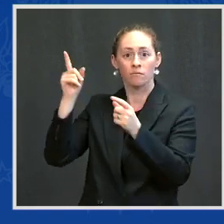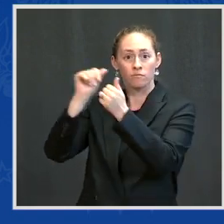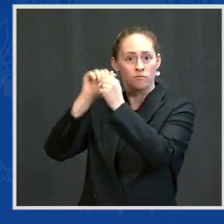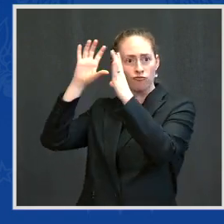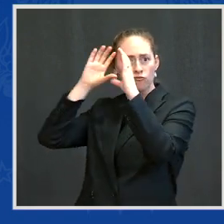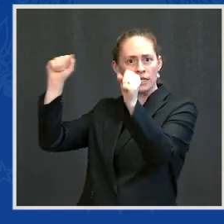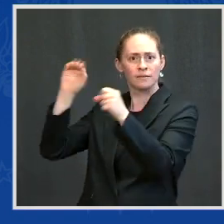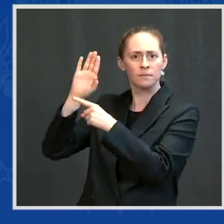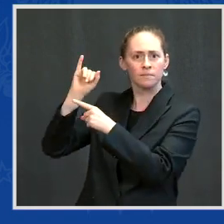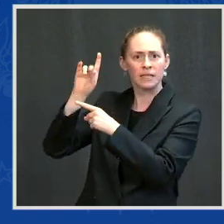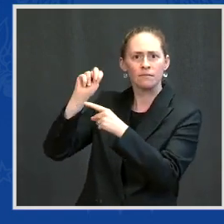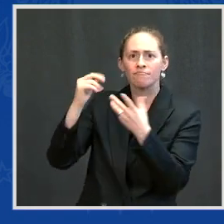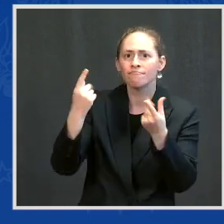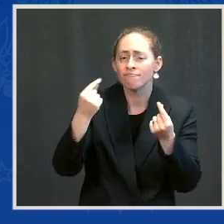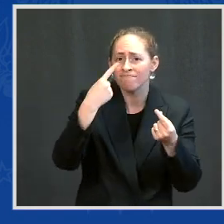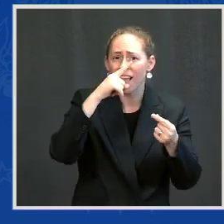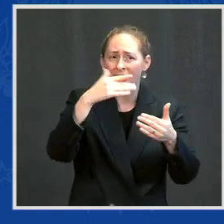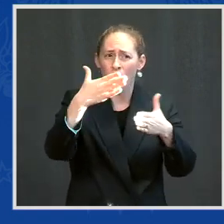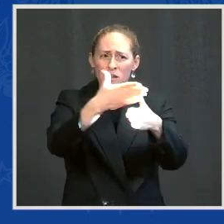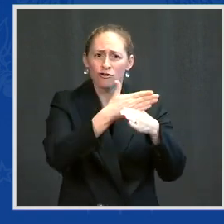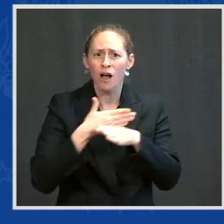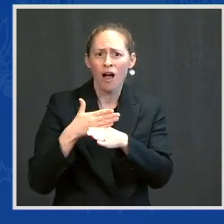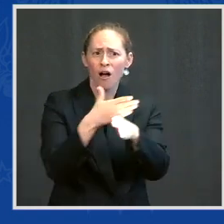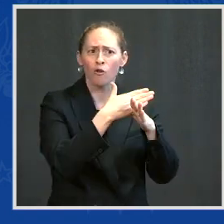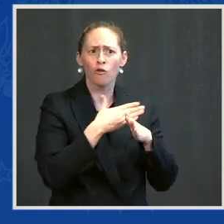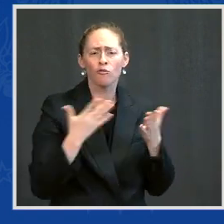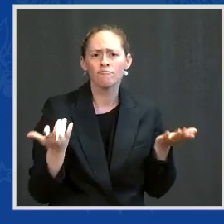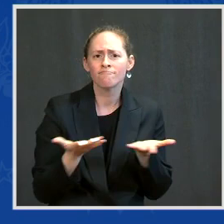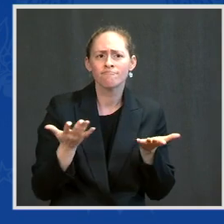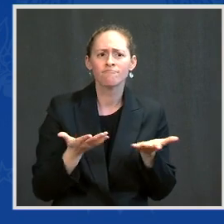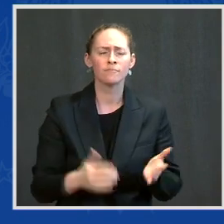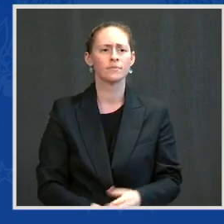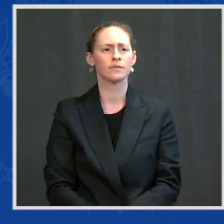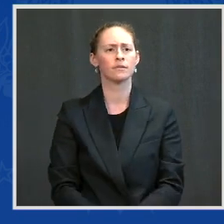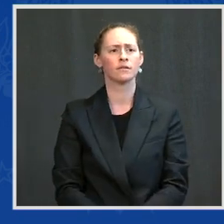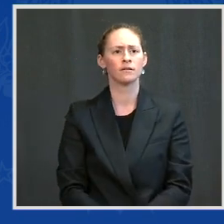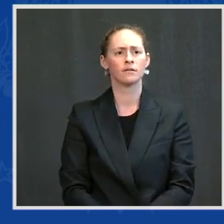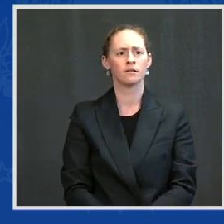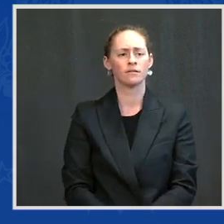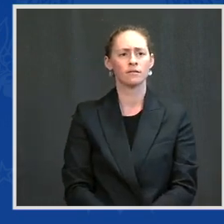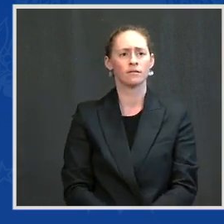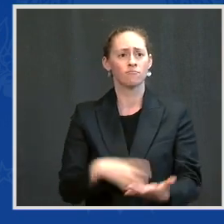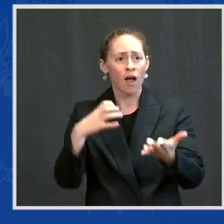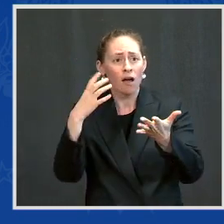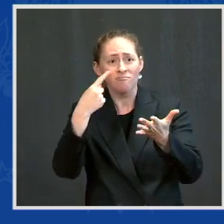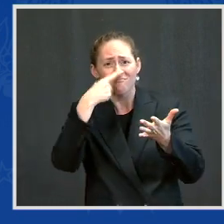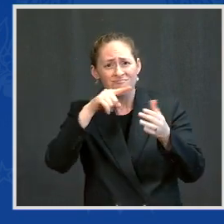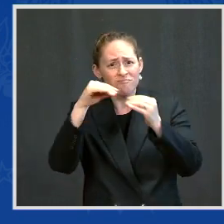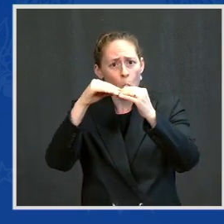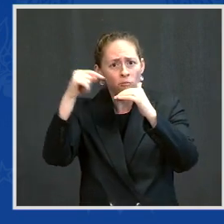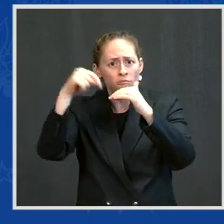Korea. And has there been any meaningful achievement that you want to go into the details of?